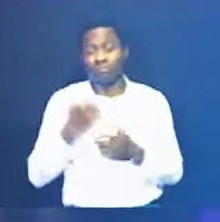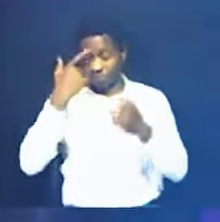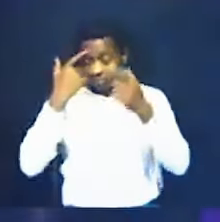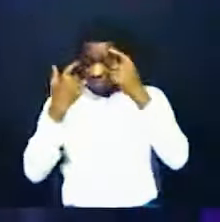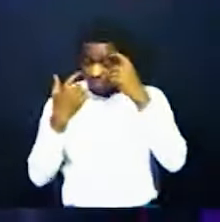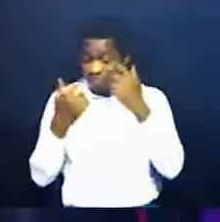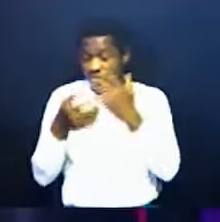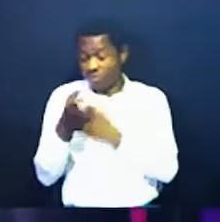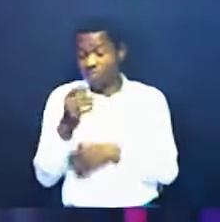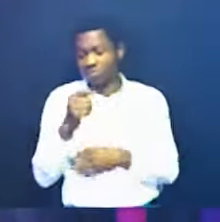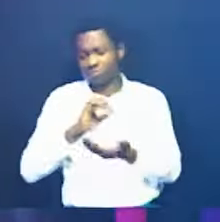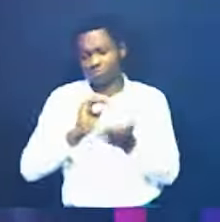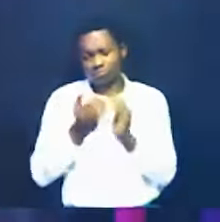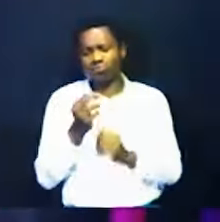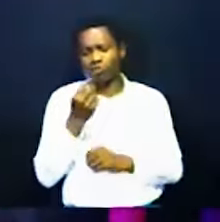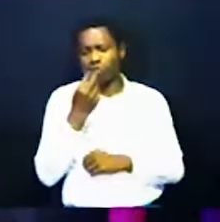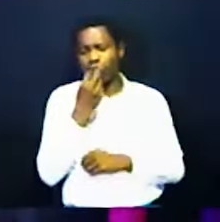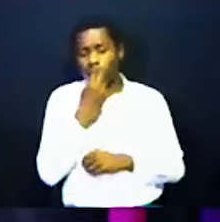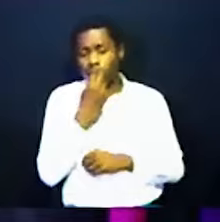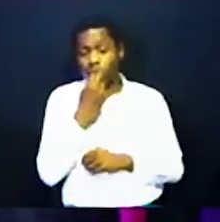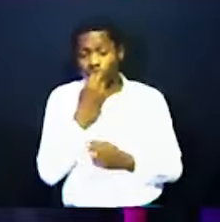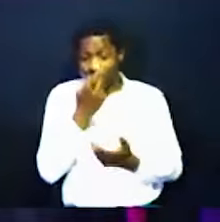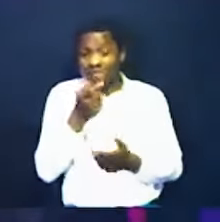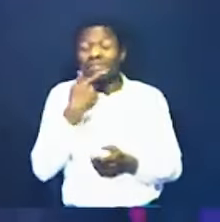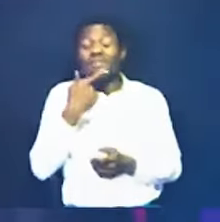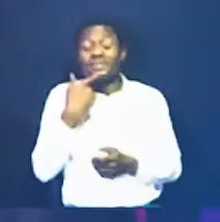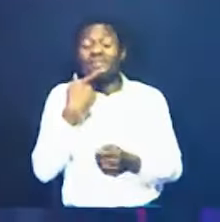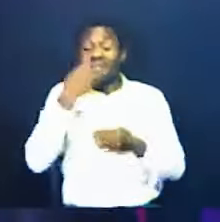one writer says that my enemy,